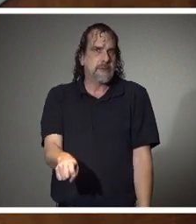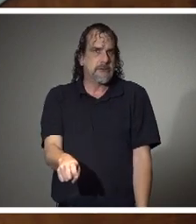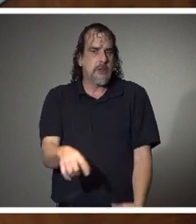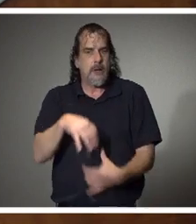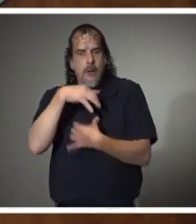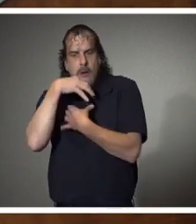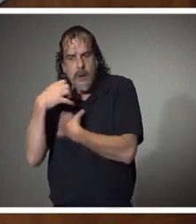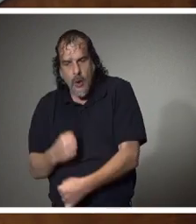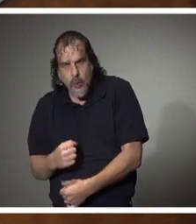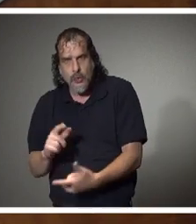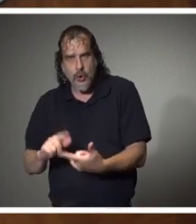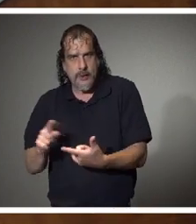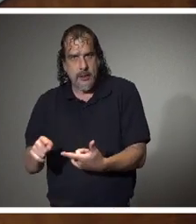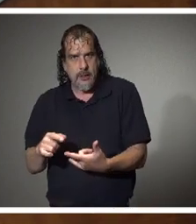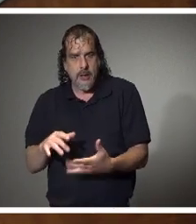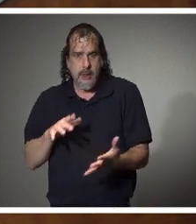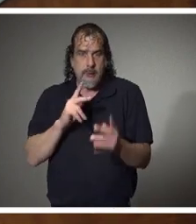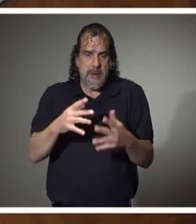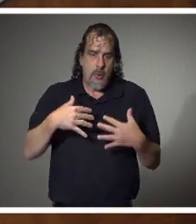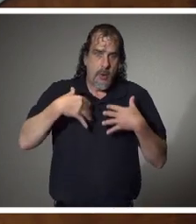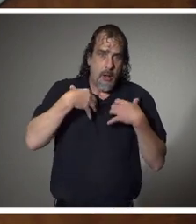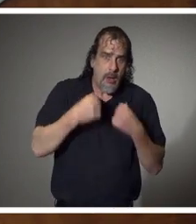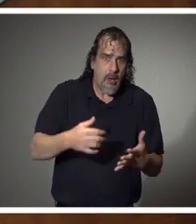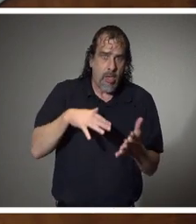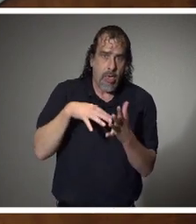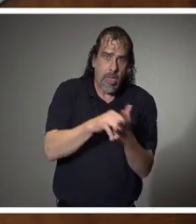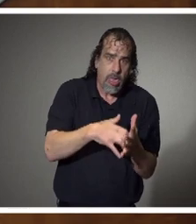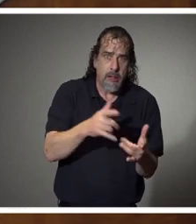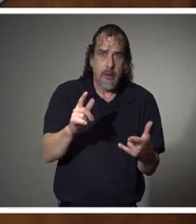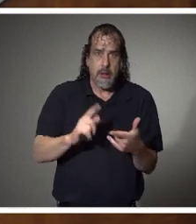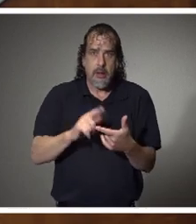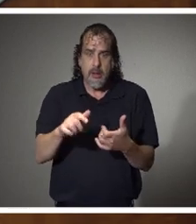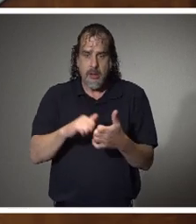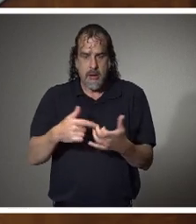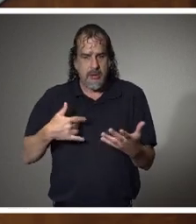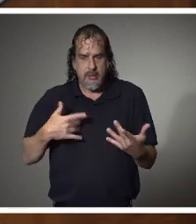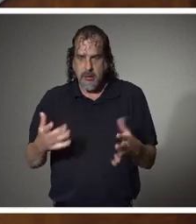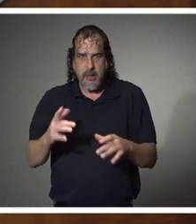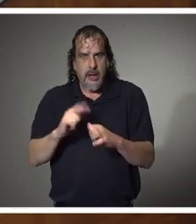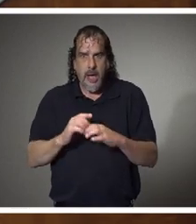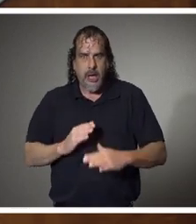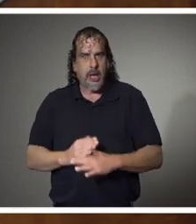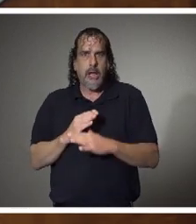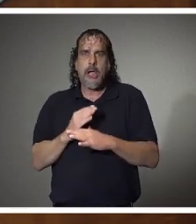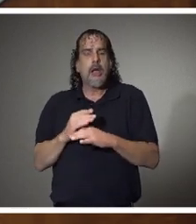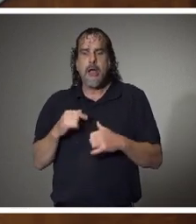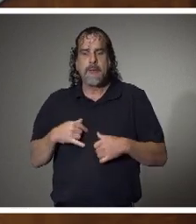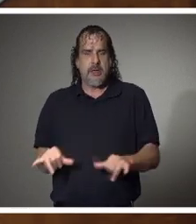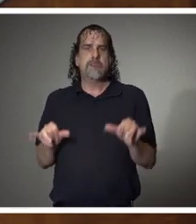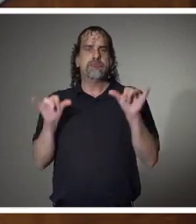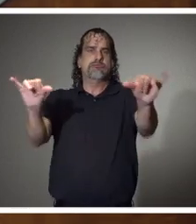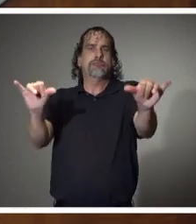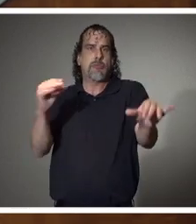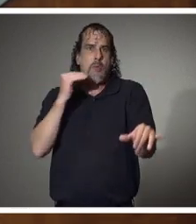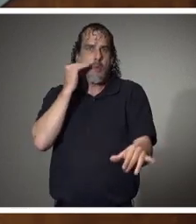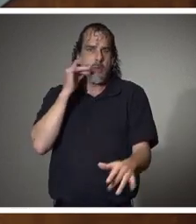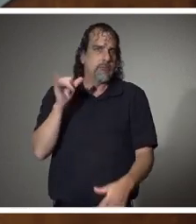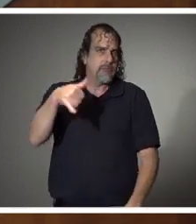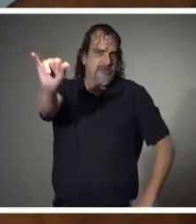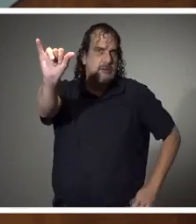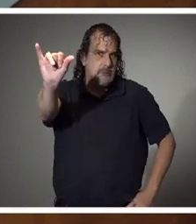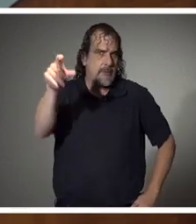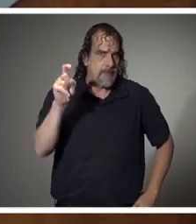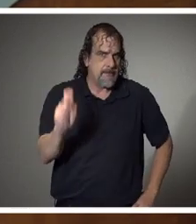elderly, people with pre-existing conditions, people whose immune systems are compromised.